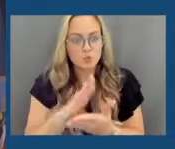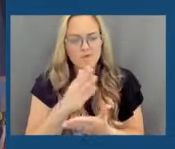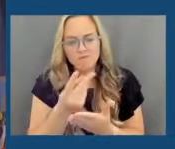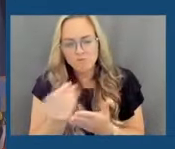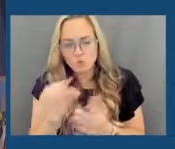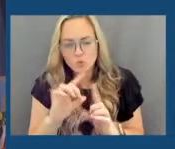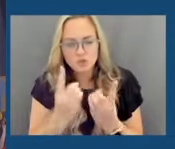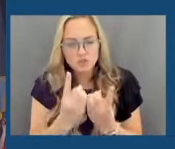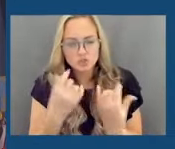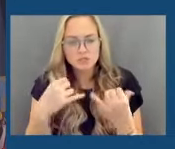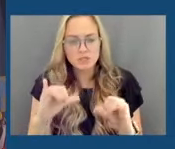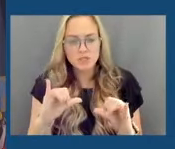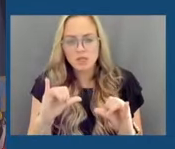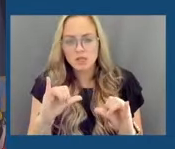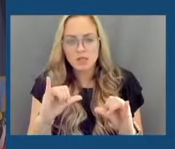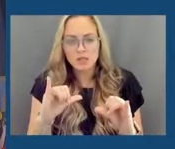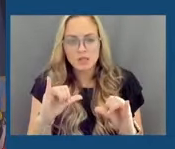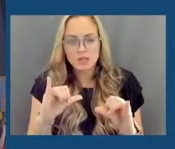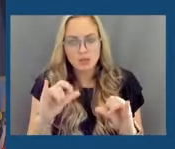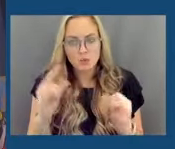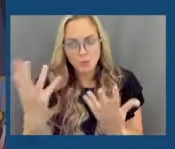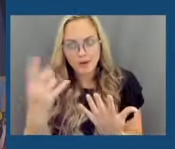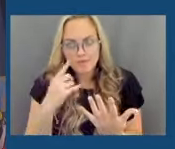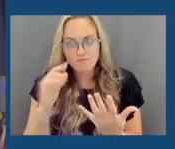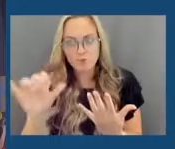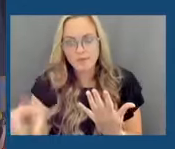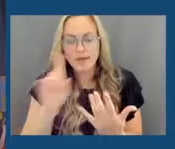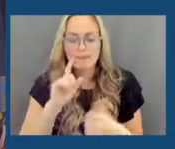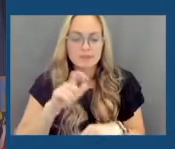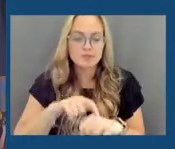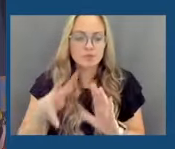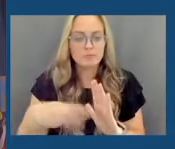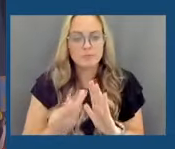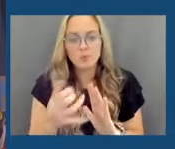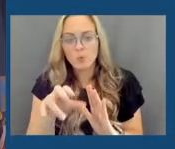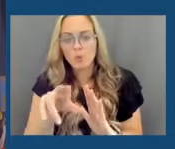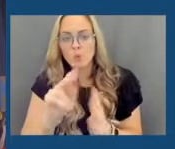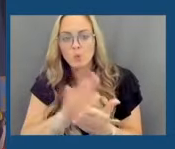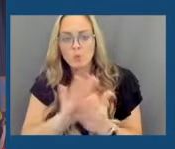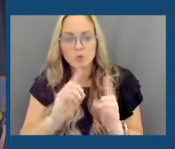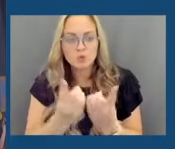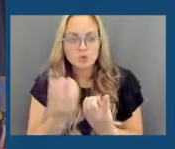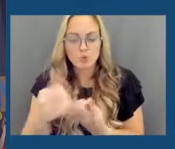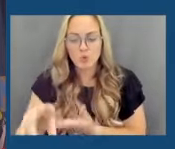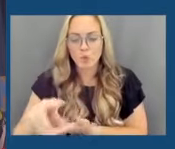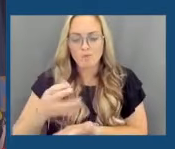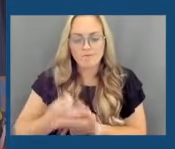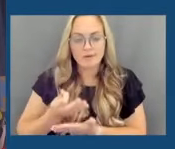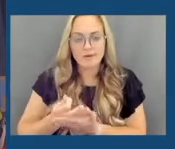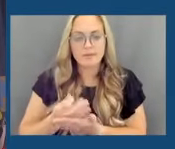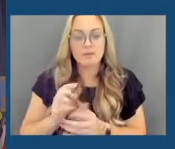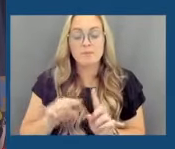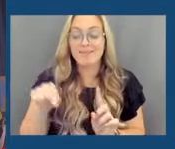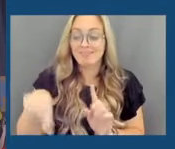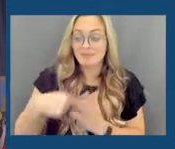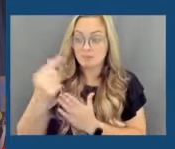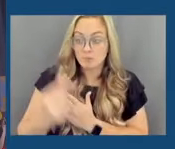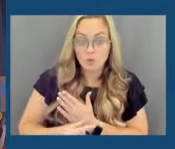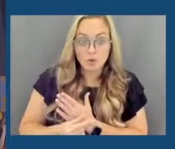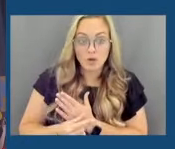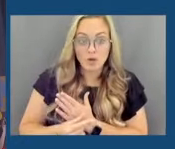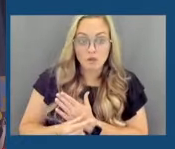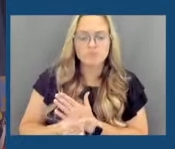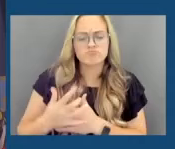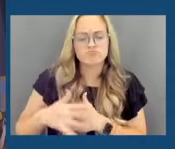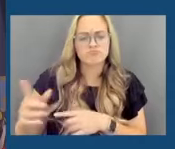districts that are still looking to get them because of their timetable with their own school districts and their own finances. But this program has been around a long